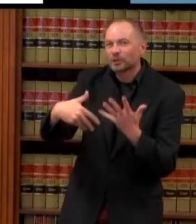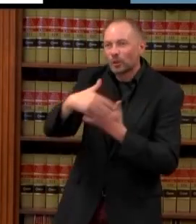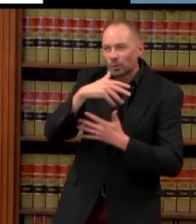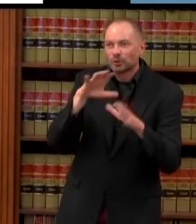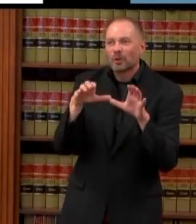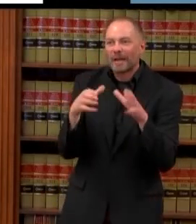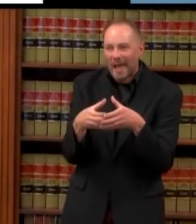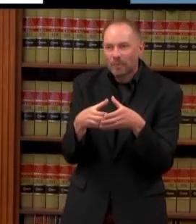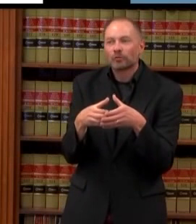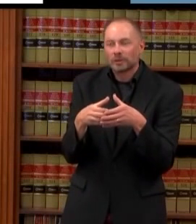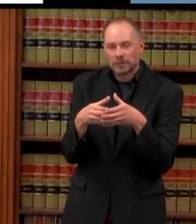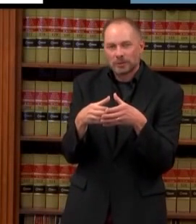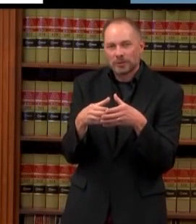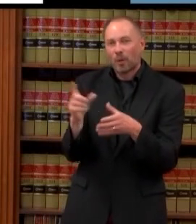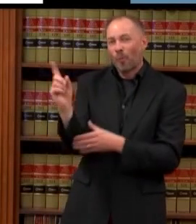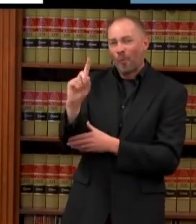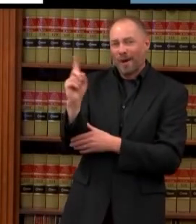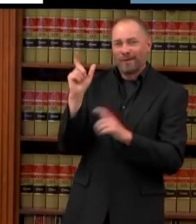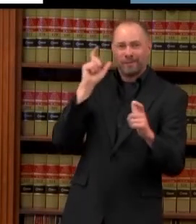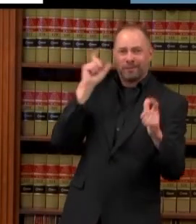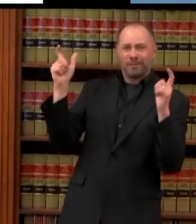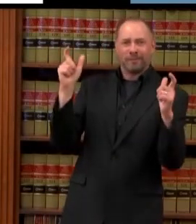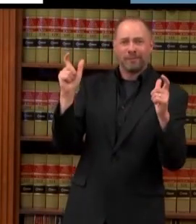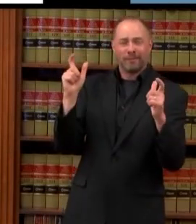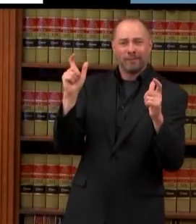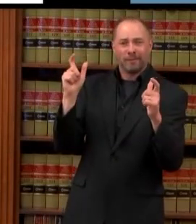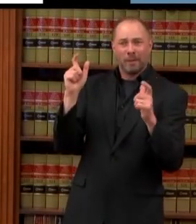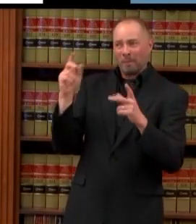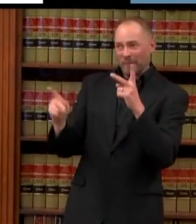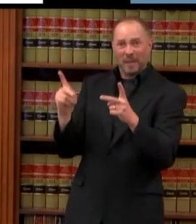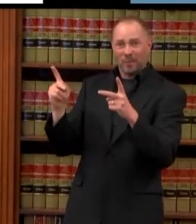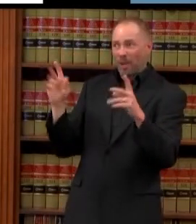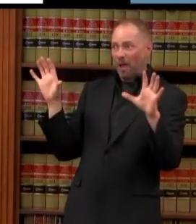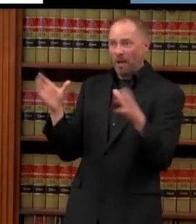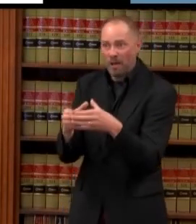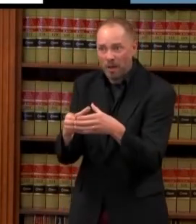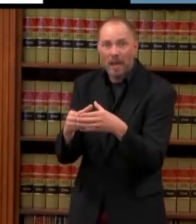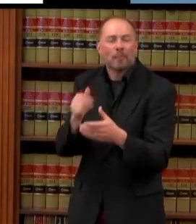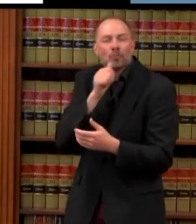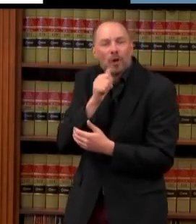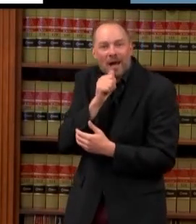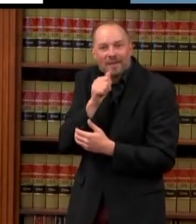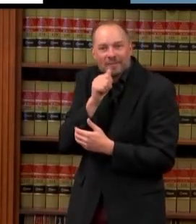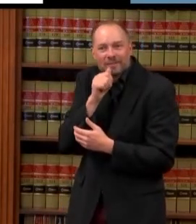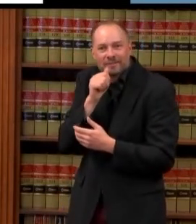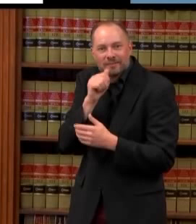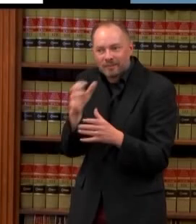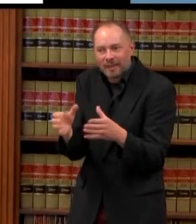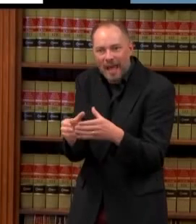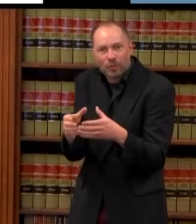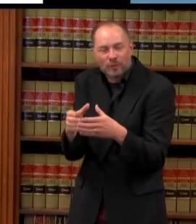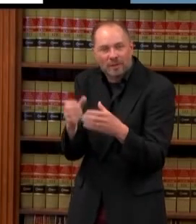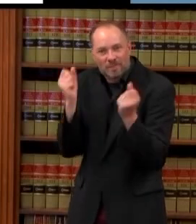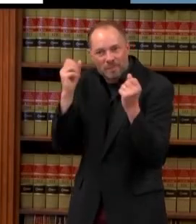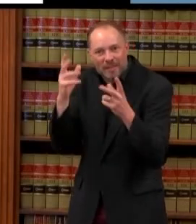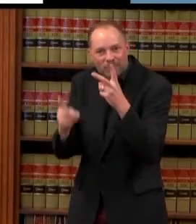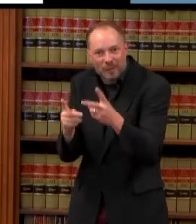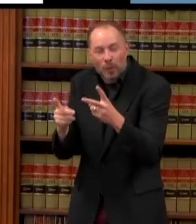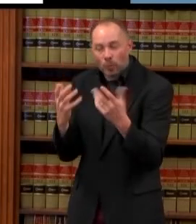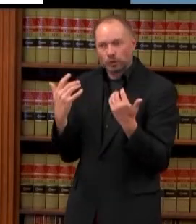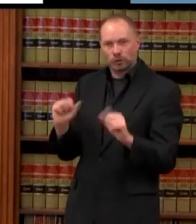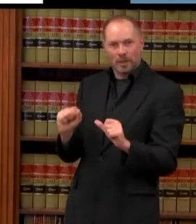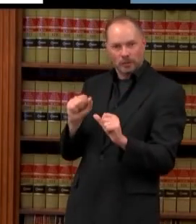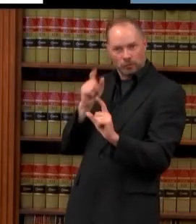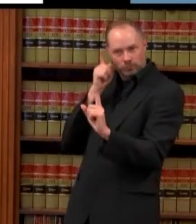gatherings where large numbers of households are gathering in private settings. That's what we're really trying to target